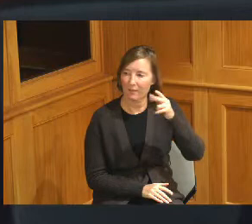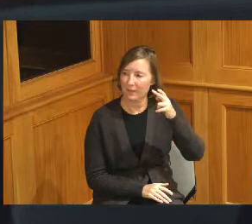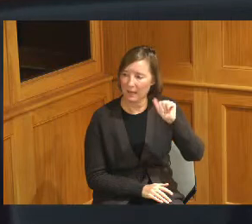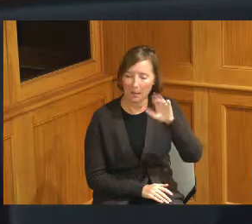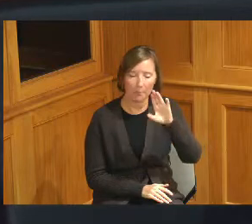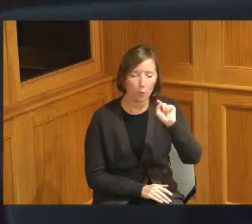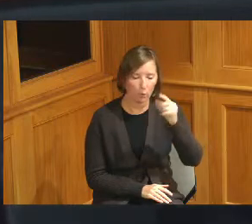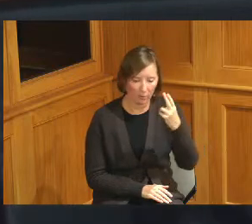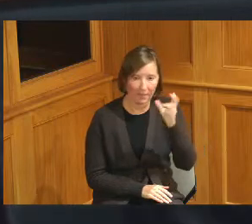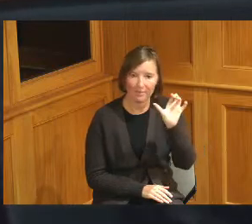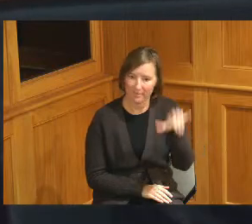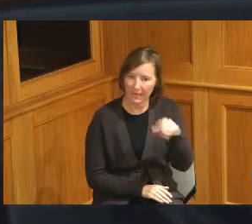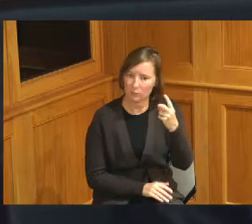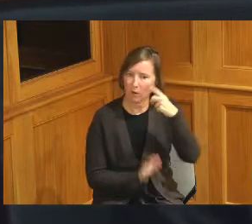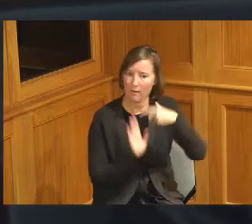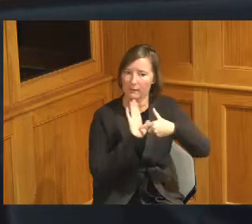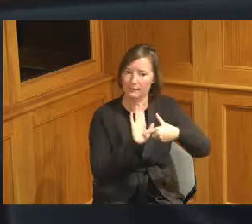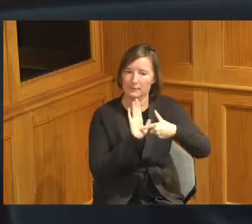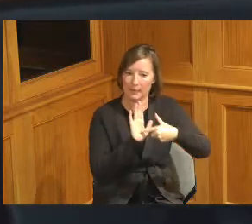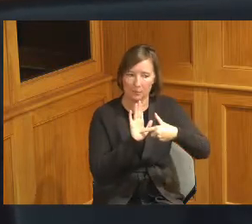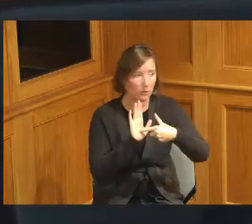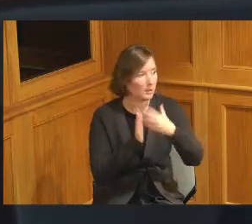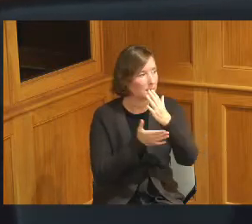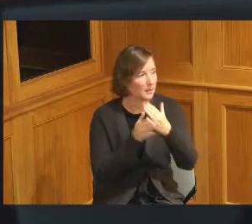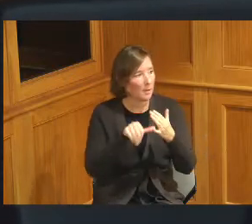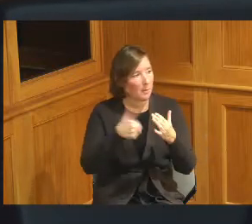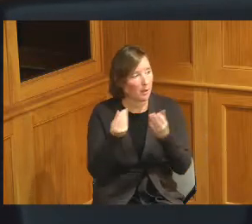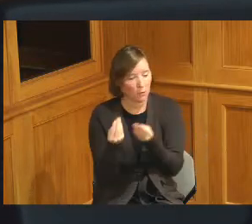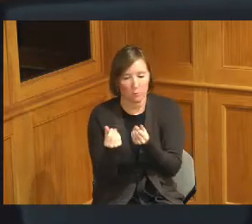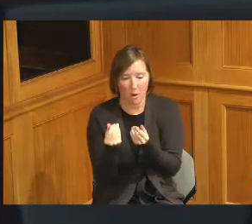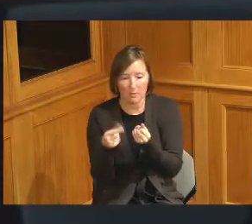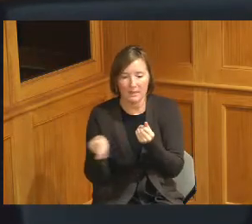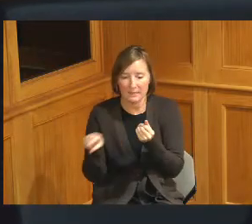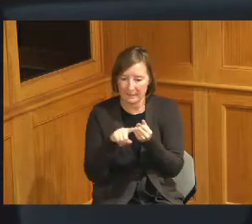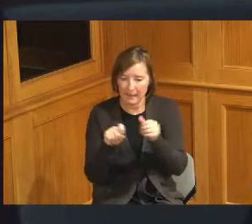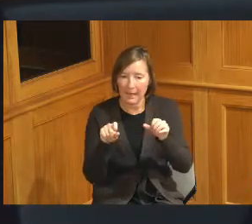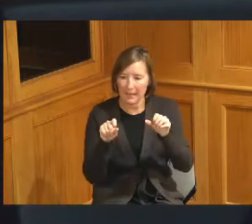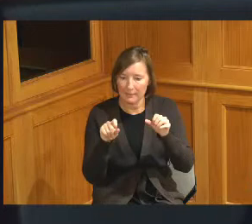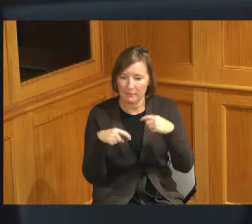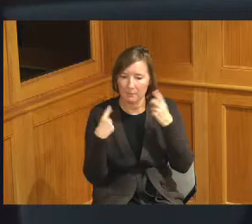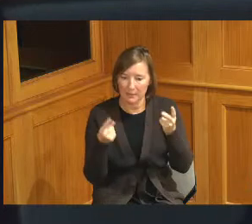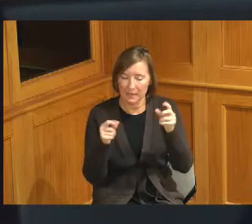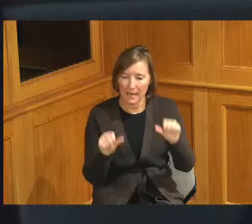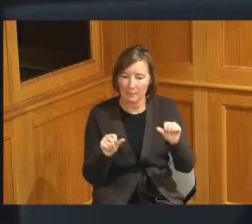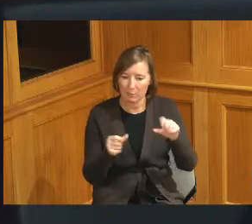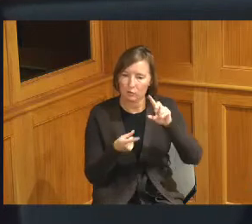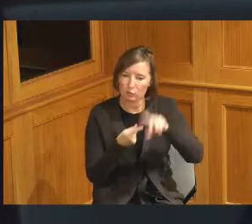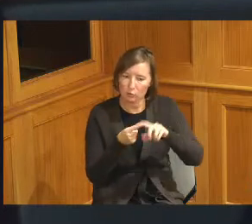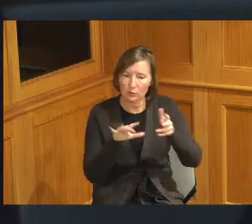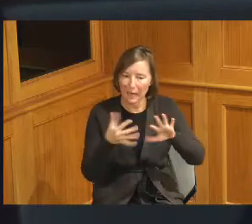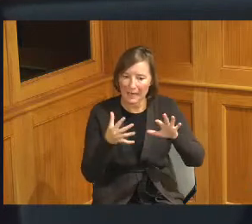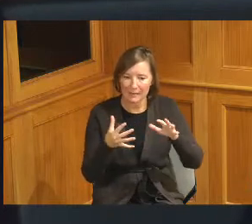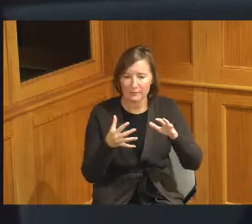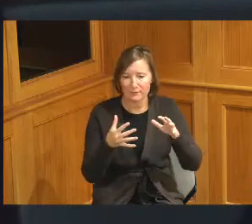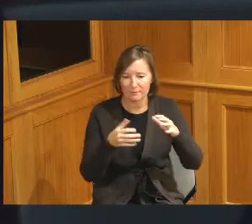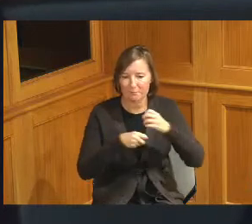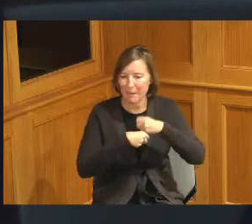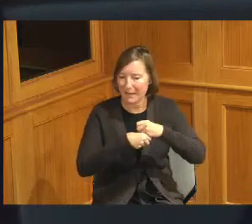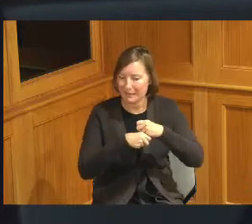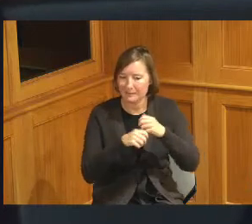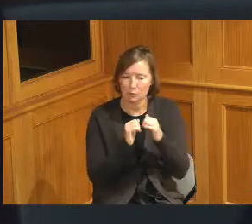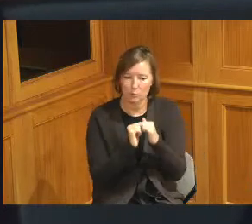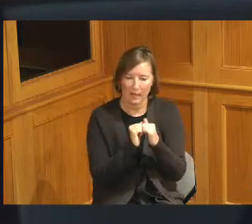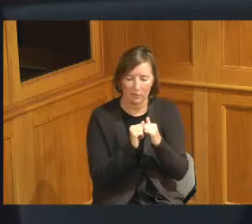Central, and some of the other properties that they've been able to kind of put together